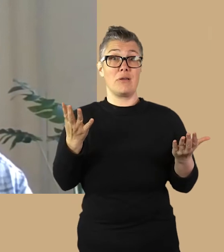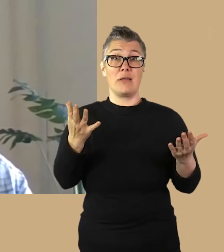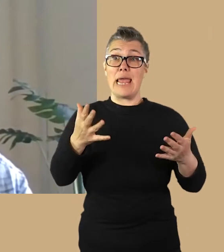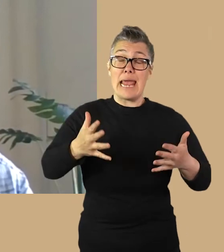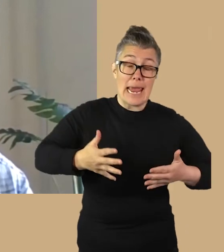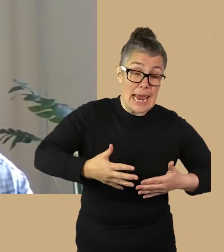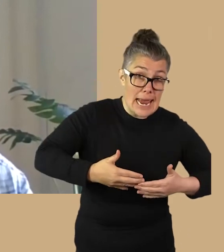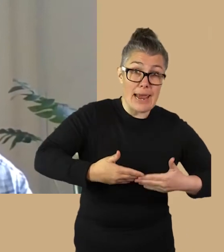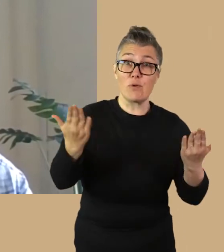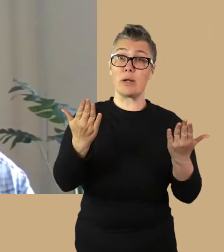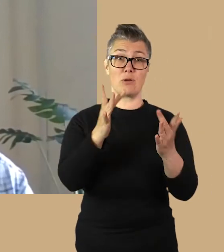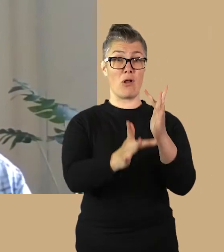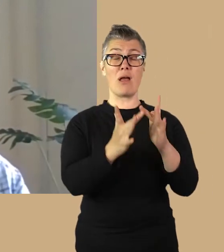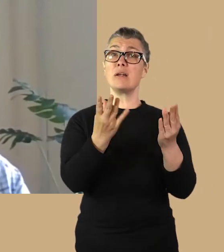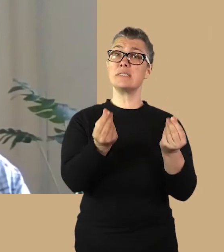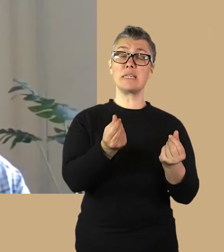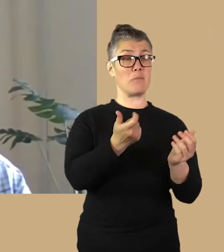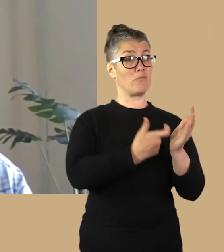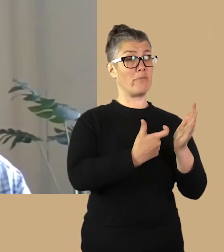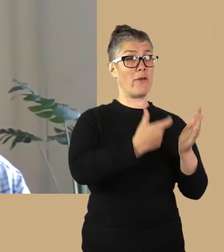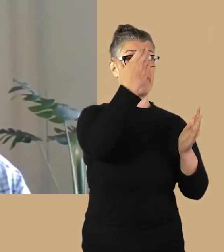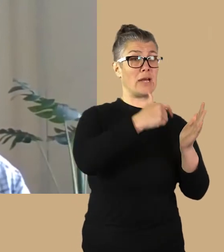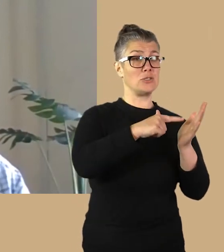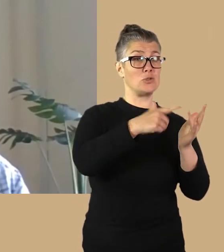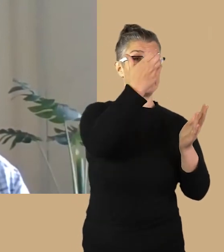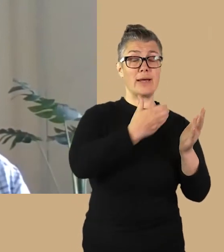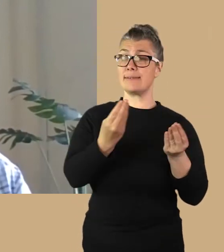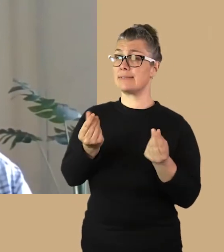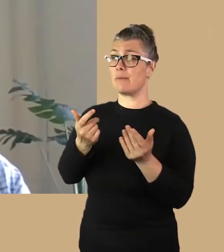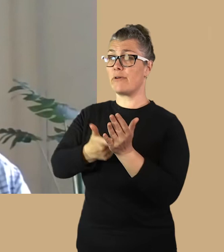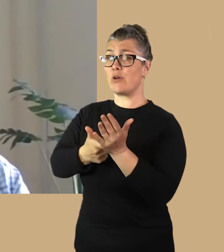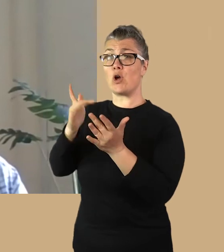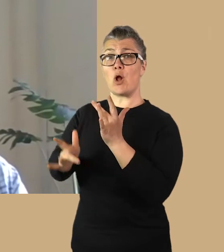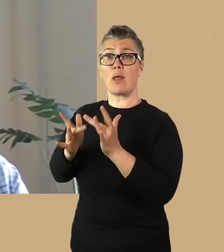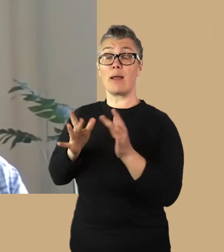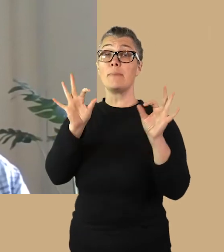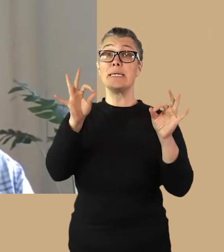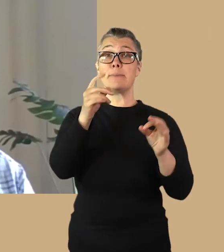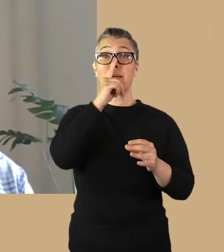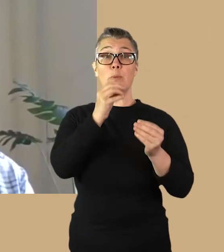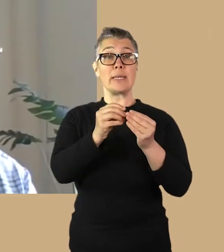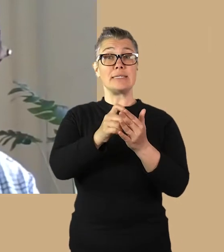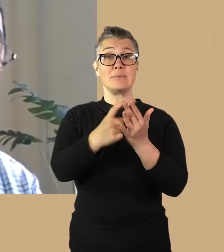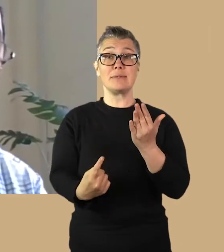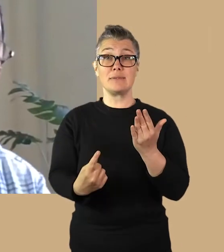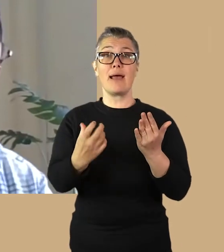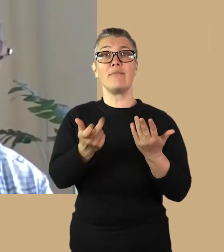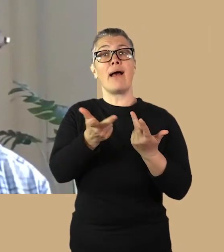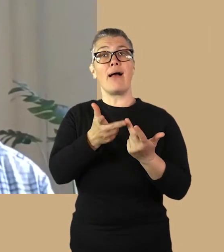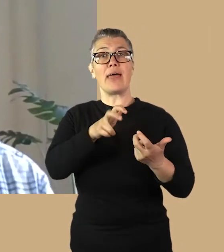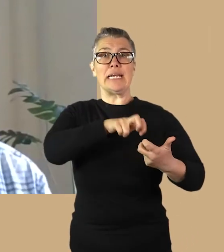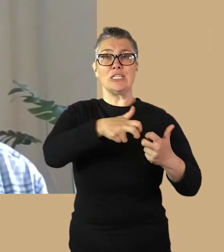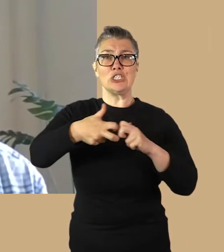everyone to go online. Some prefer face-to-face and some prefer online. And particularly for people with disabilities, there